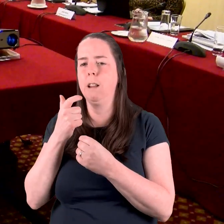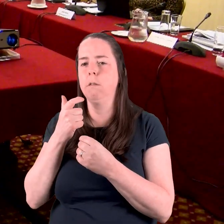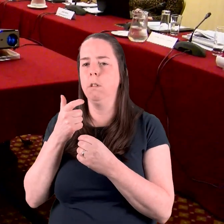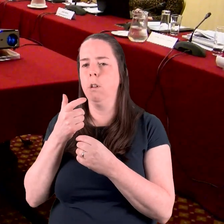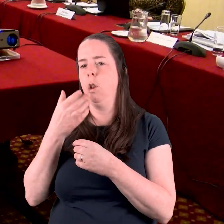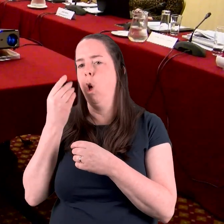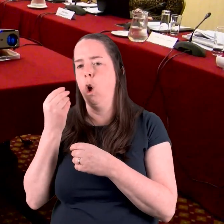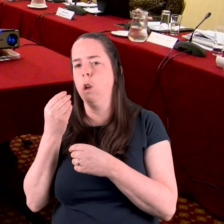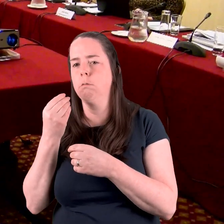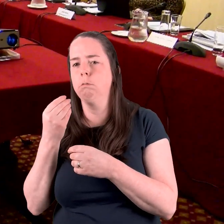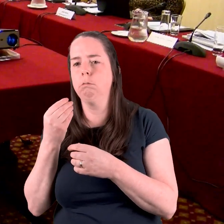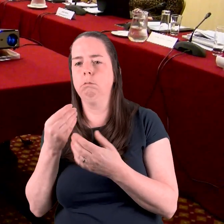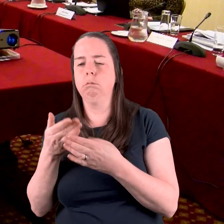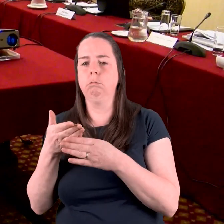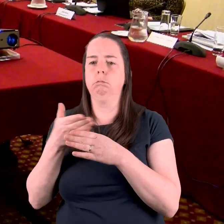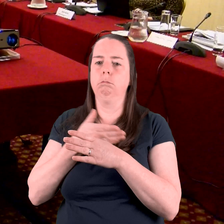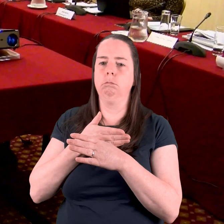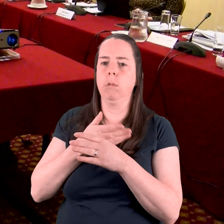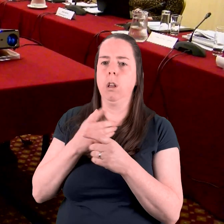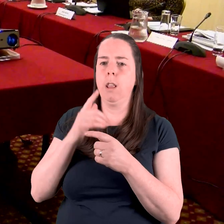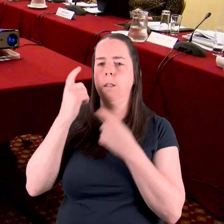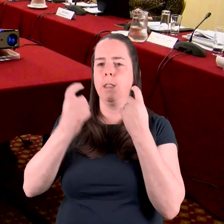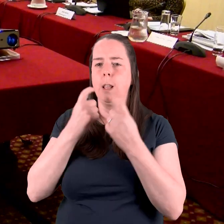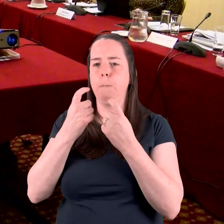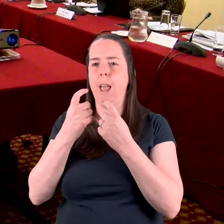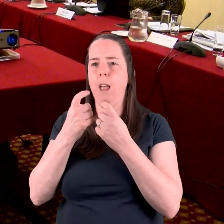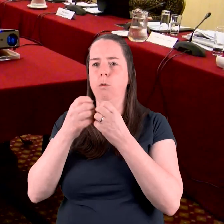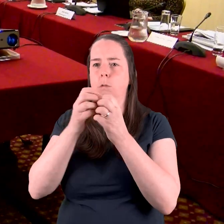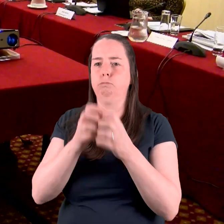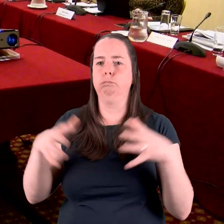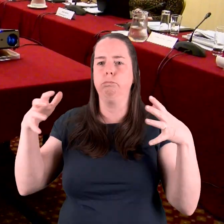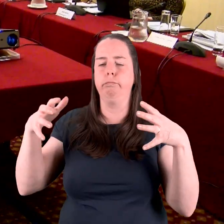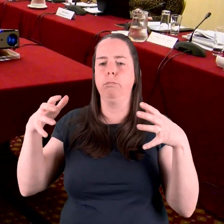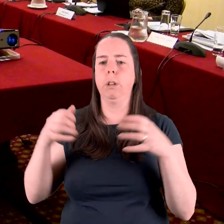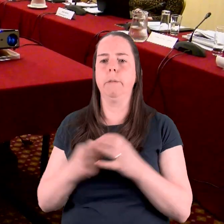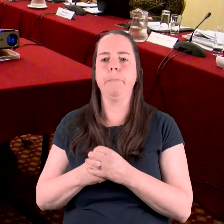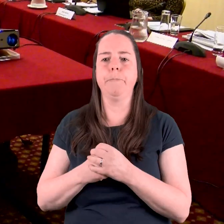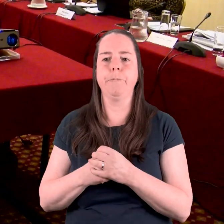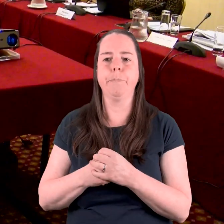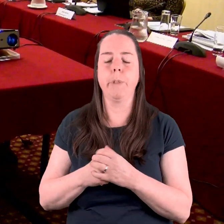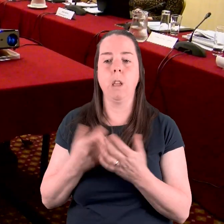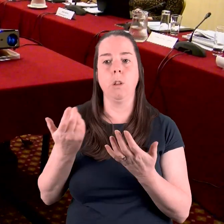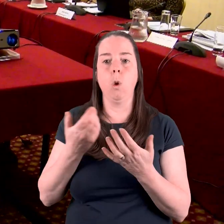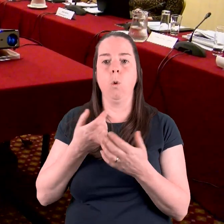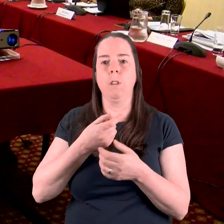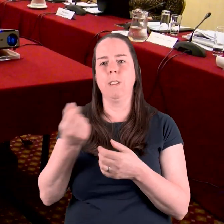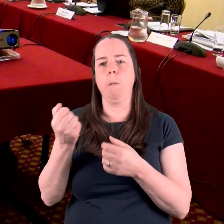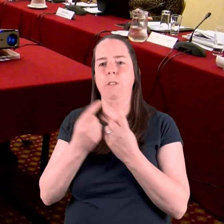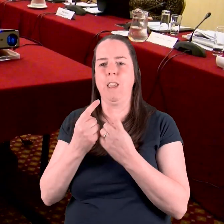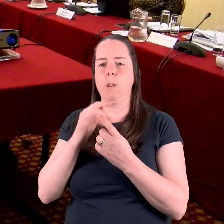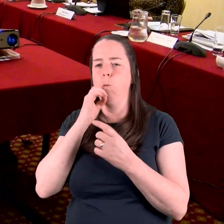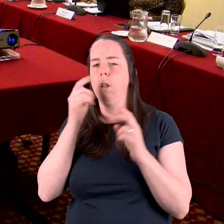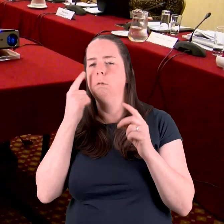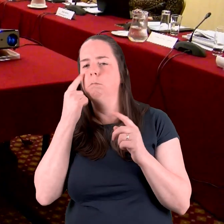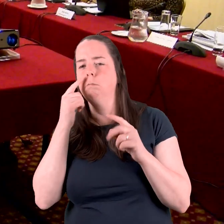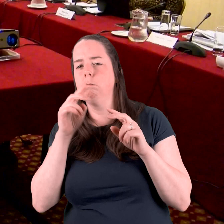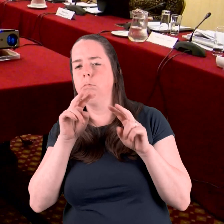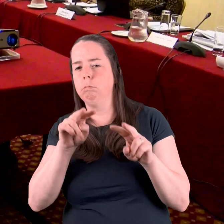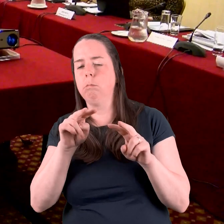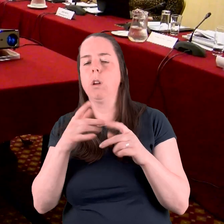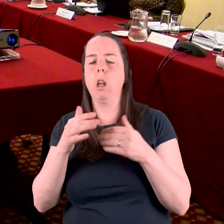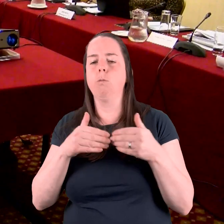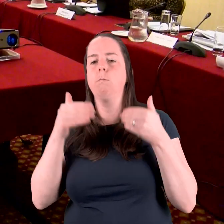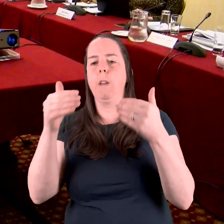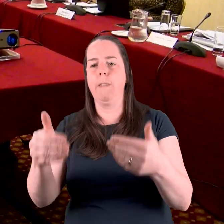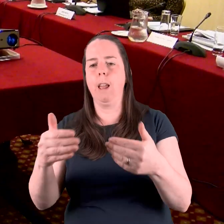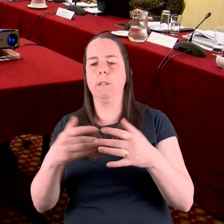also some learning that we can learn earlier on that we can then think about maybe scaling up across the system. So those are some of the things we're going to be